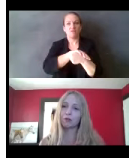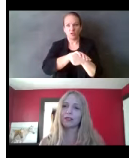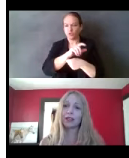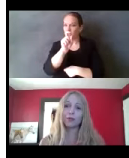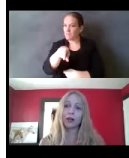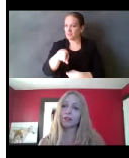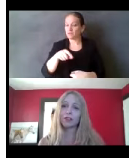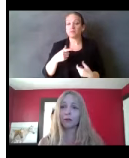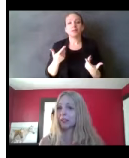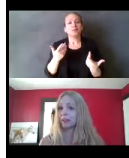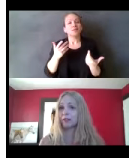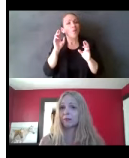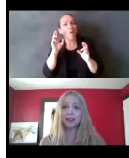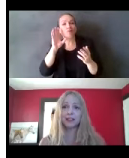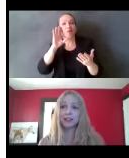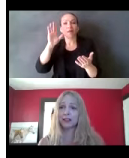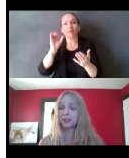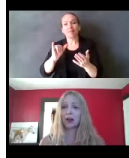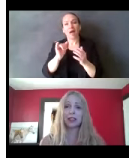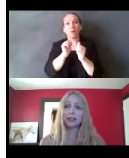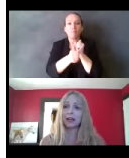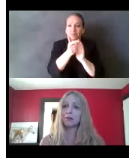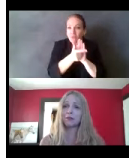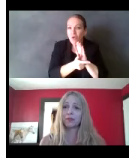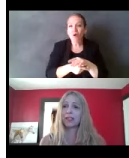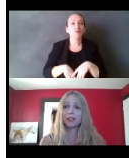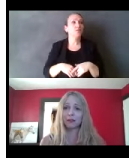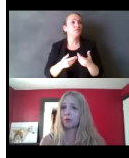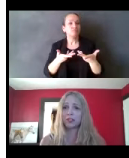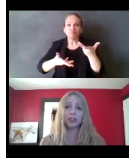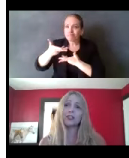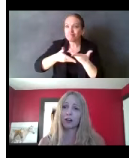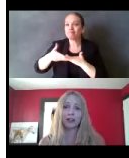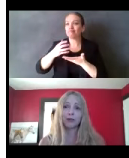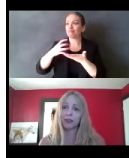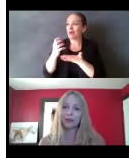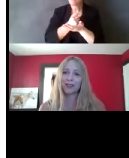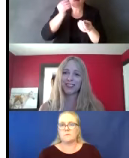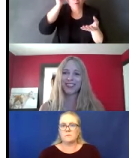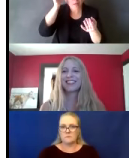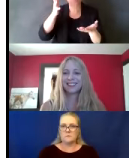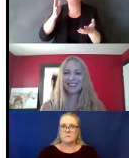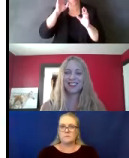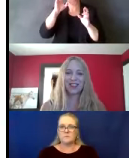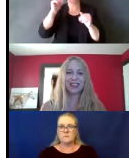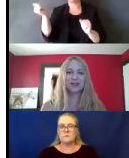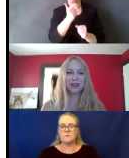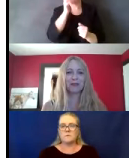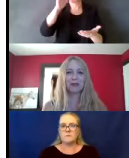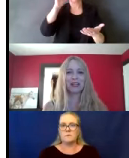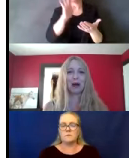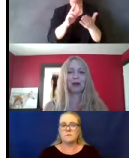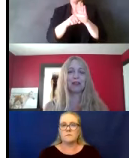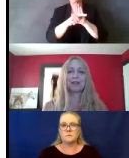of movements, as well as just coming here and listening and talking and getting the information and sharing it with others. So thanks